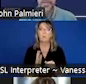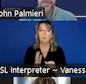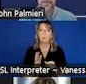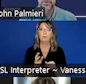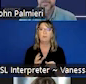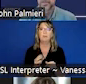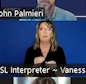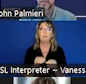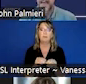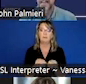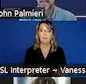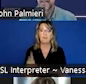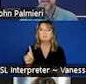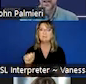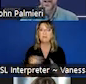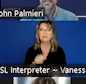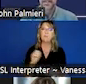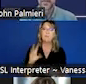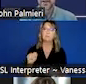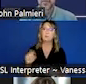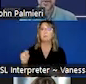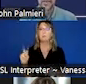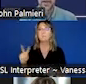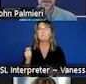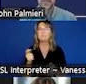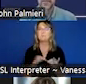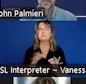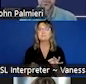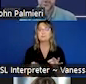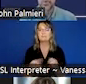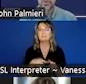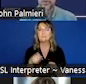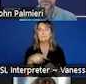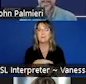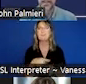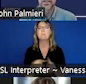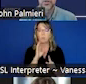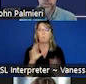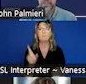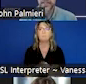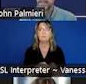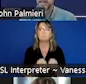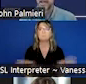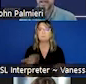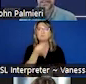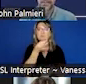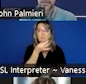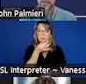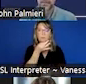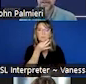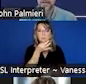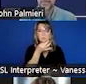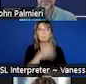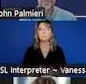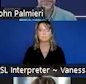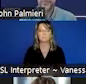November data. There was a little bit of a lag time there, but we'll be publishing that shortly in line with